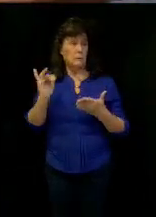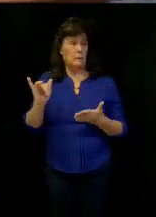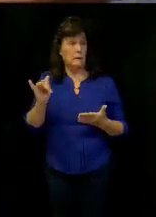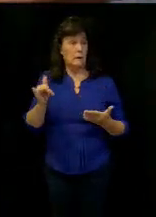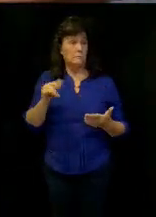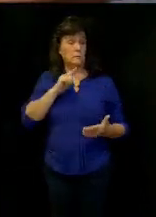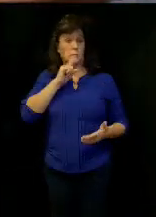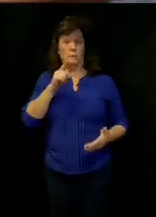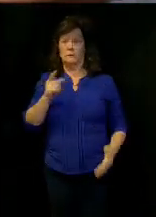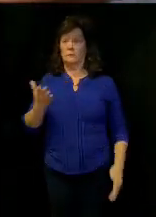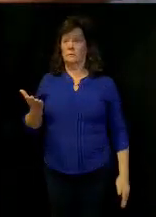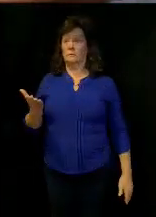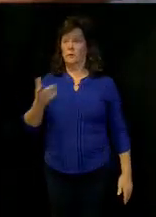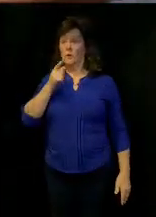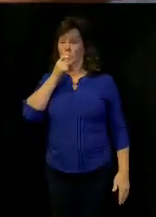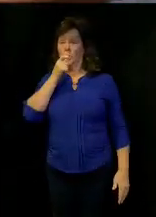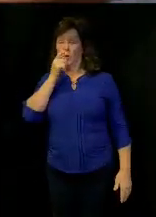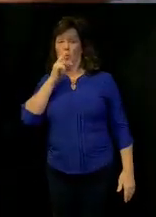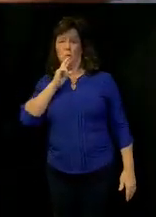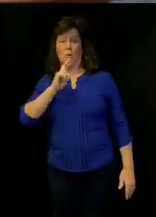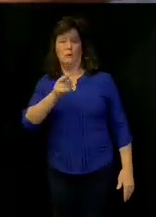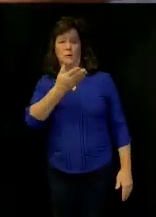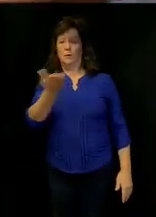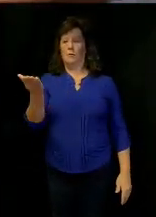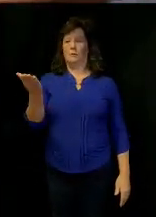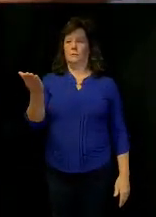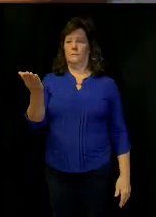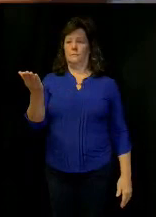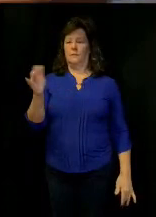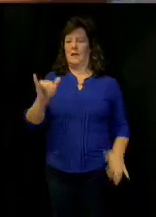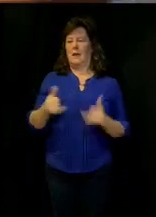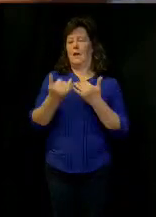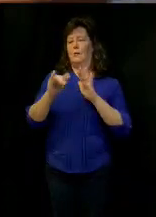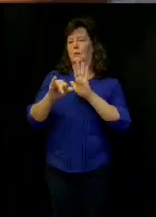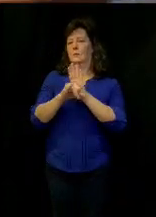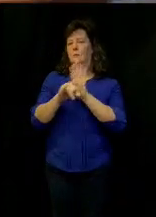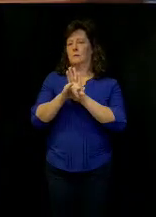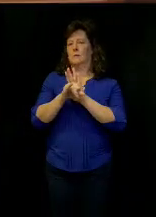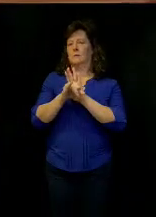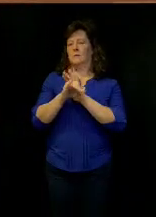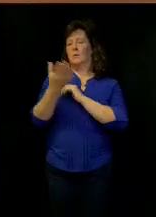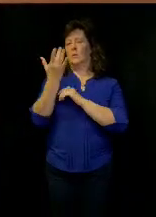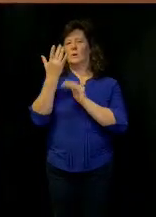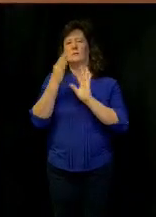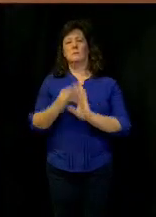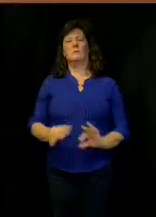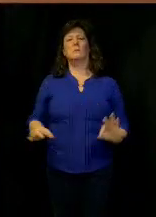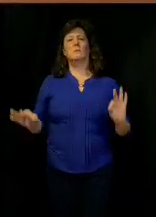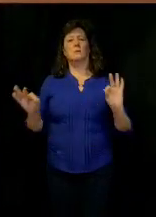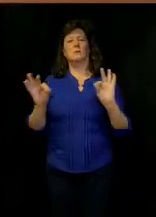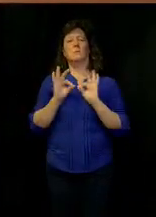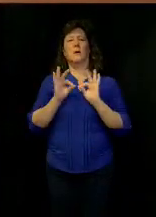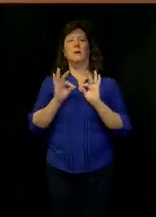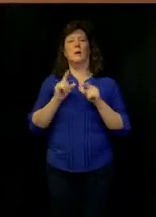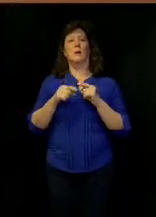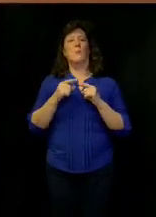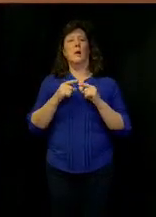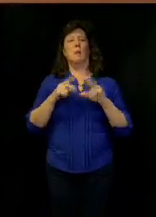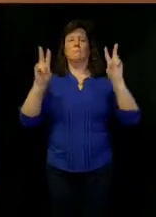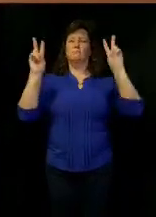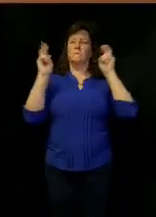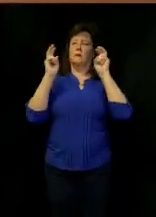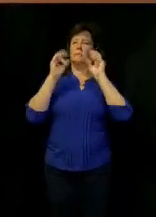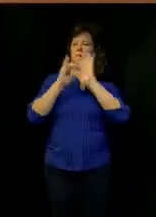Who are you? How are you identifying? So, well, why is this so important? Why is the subject of identity so